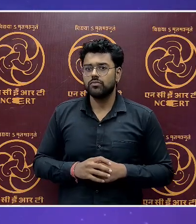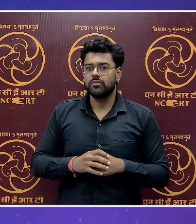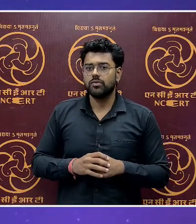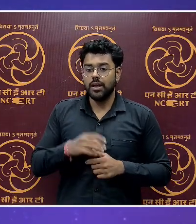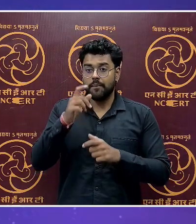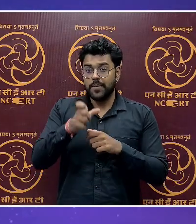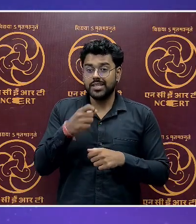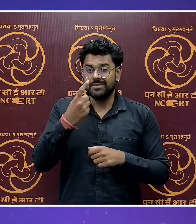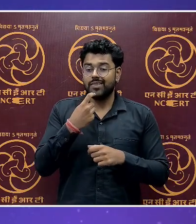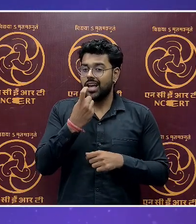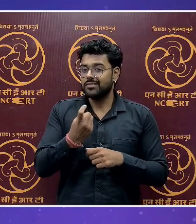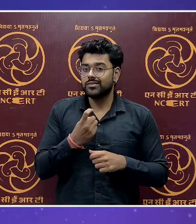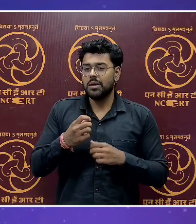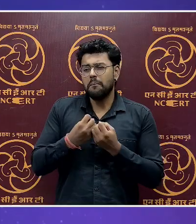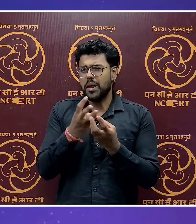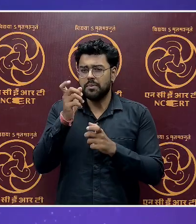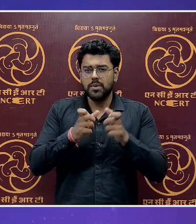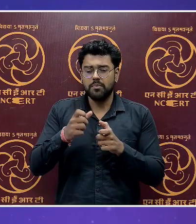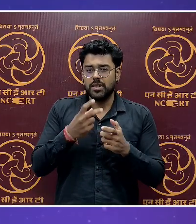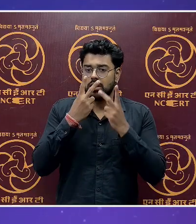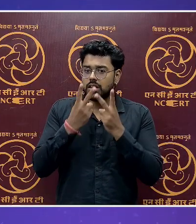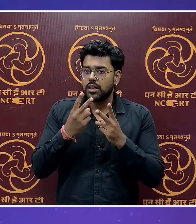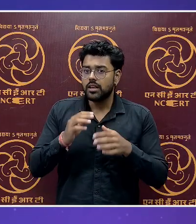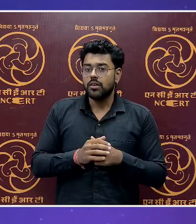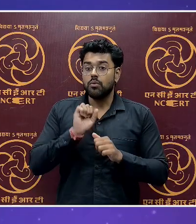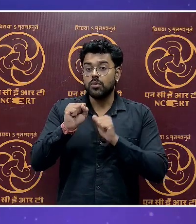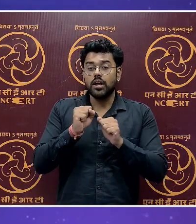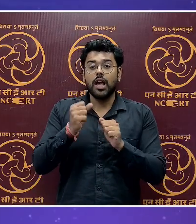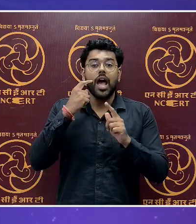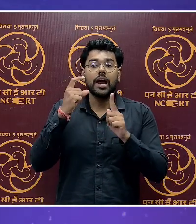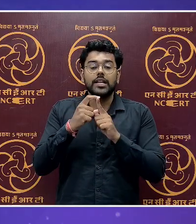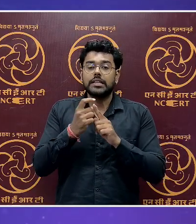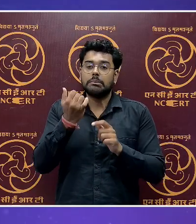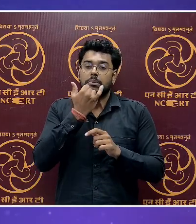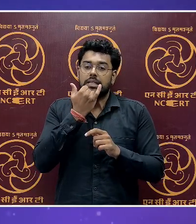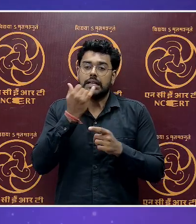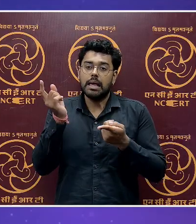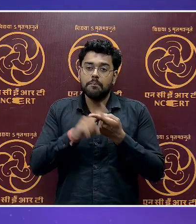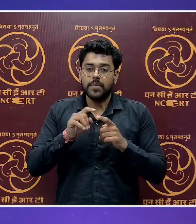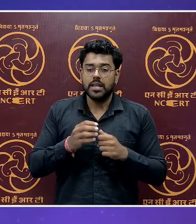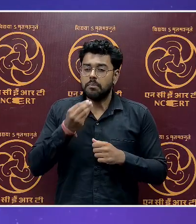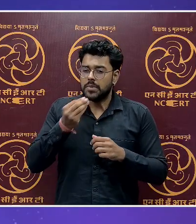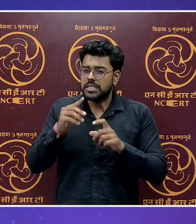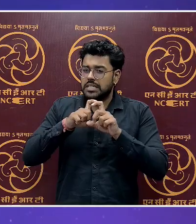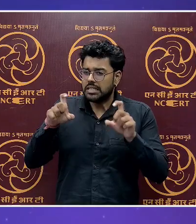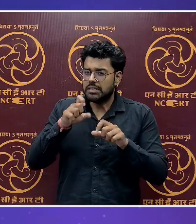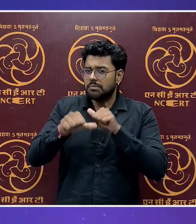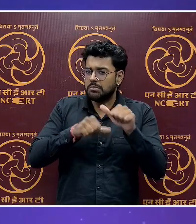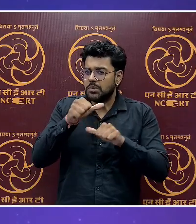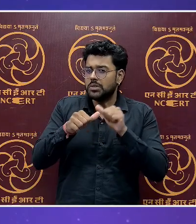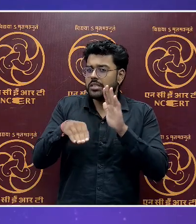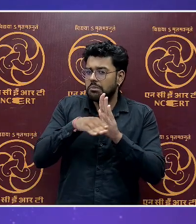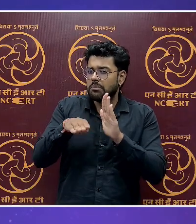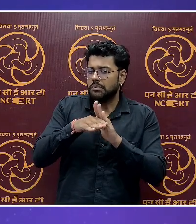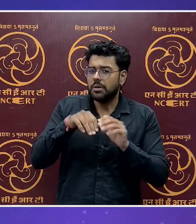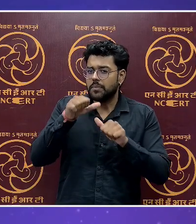is asking, many users have found that their profile data is incorrect in the app, and could you please provide a clear step-by-step guidance on how